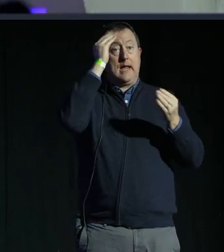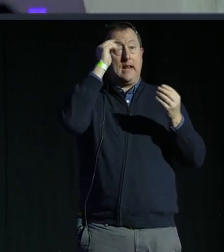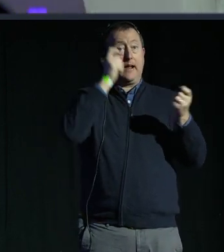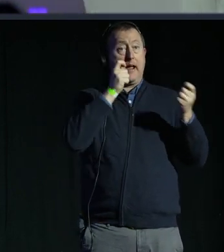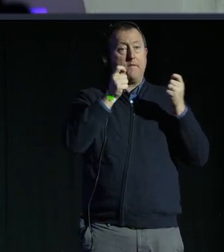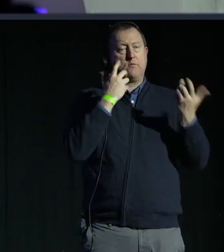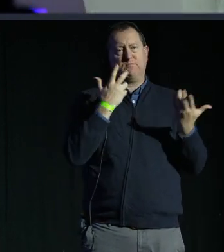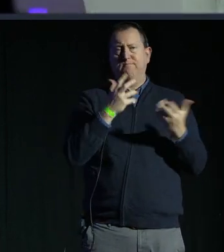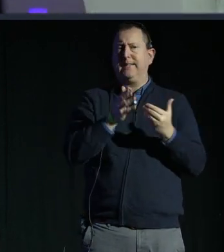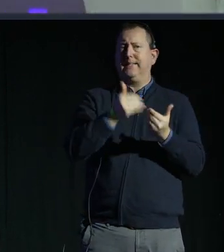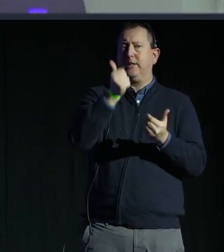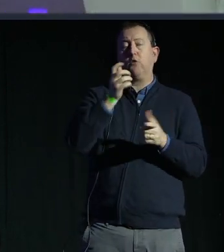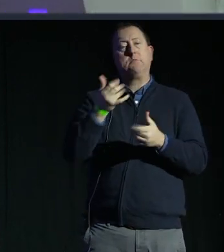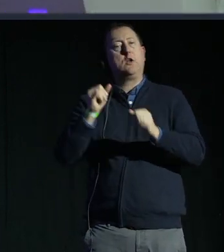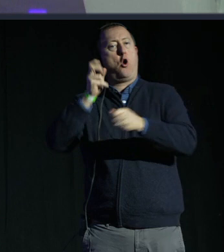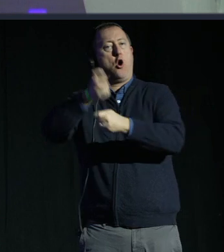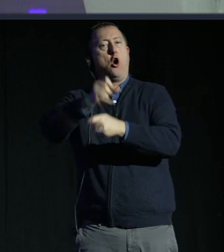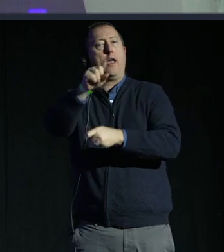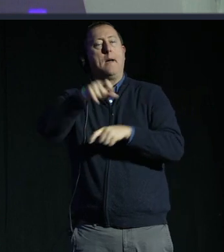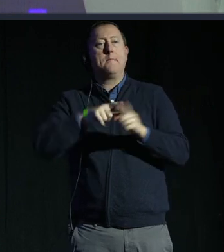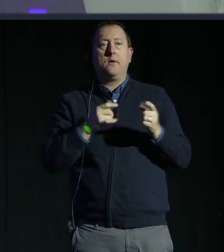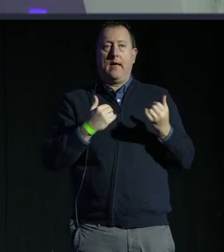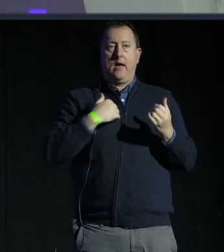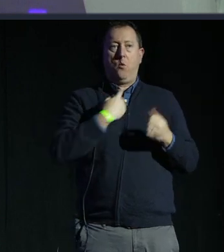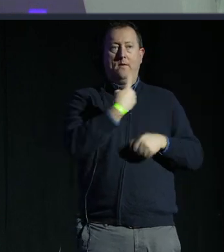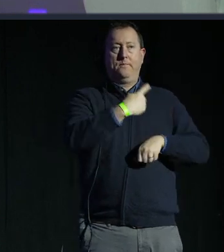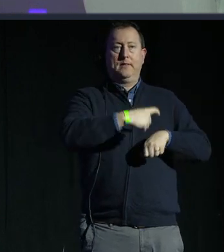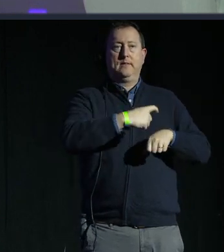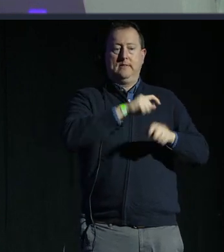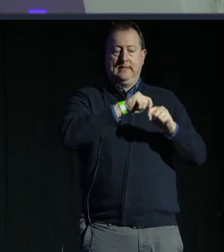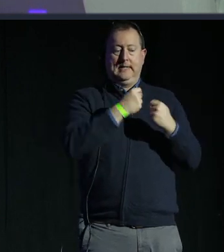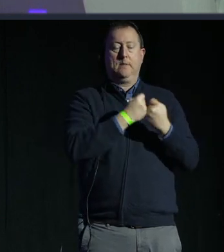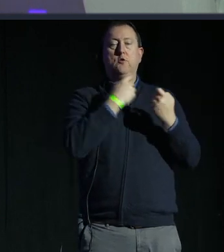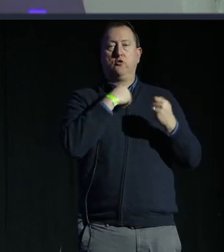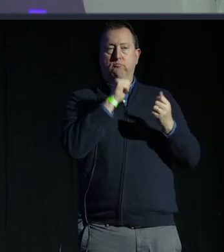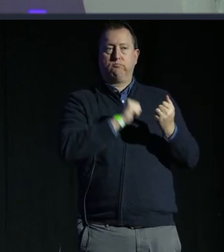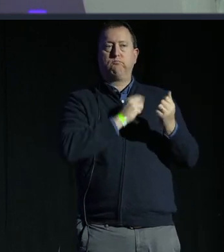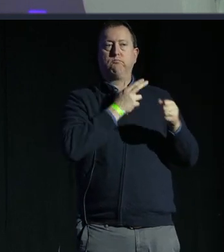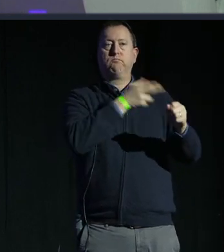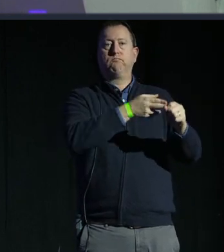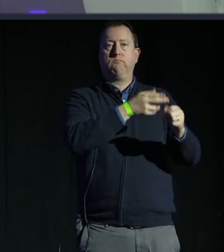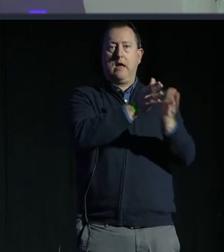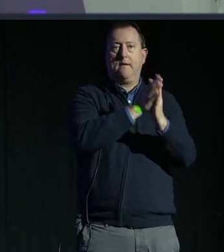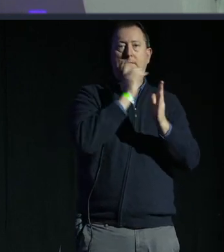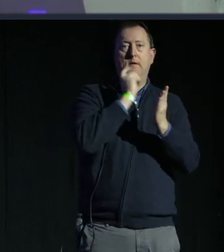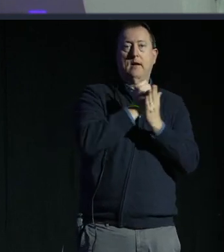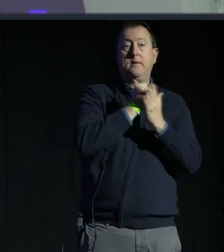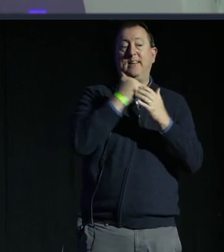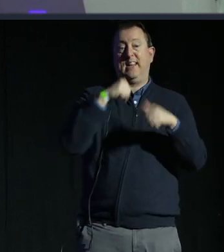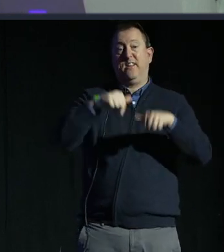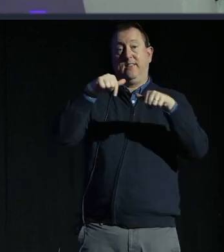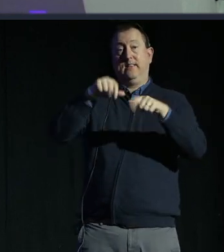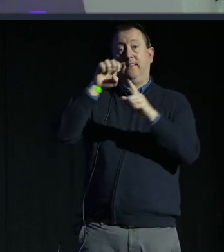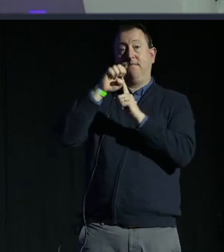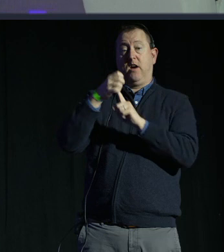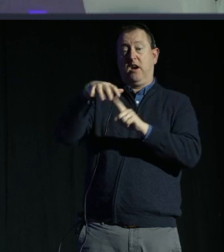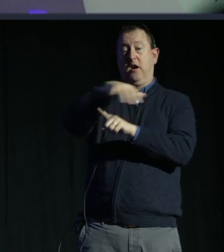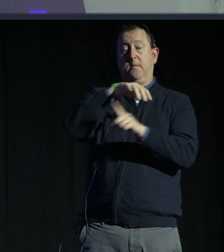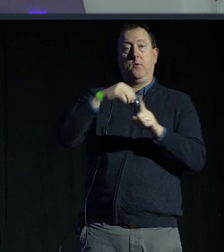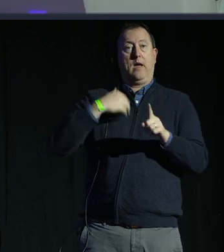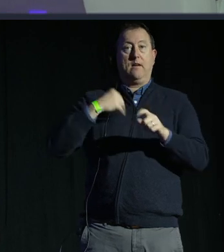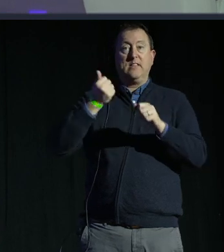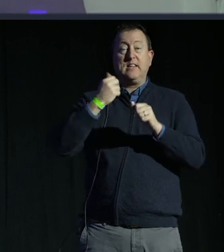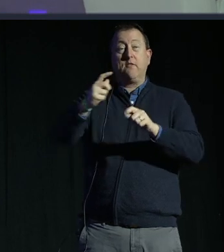had one team to go to for that, right? And in this federated environment where you're not gonna have multiple teams of